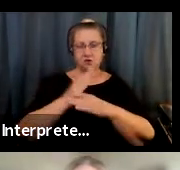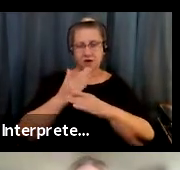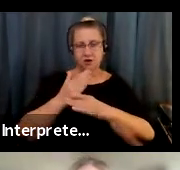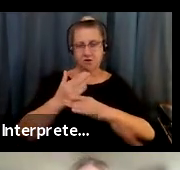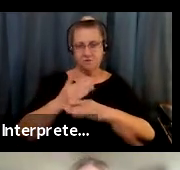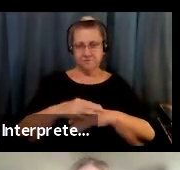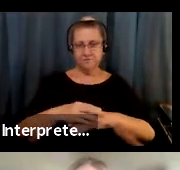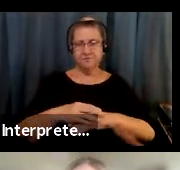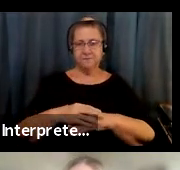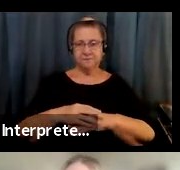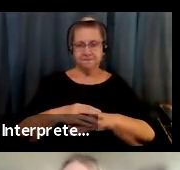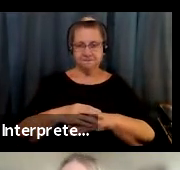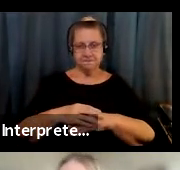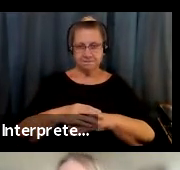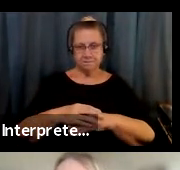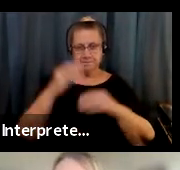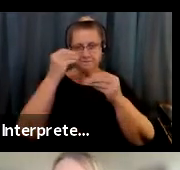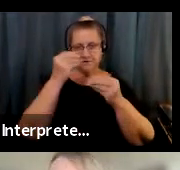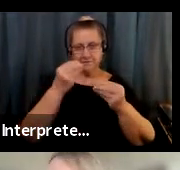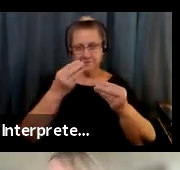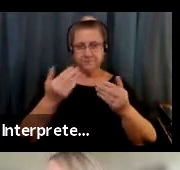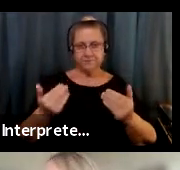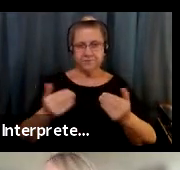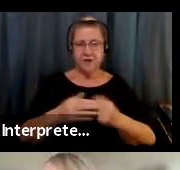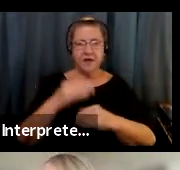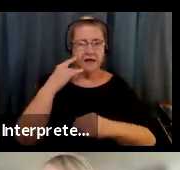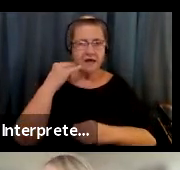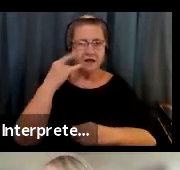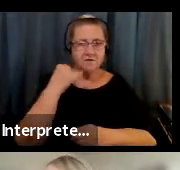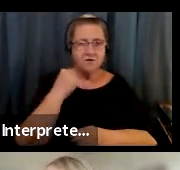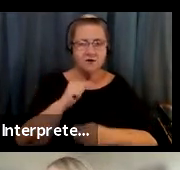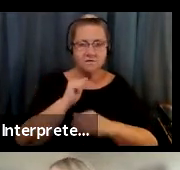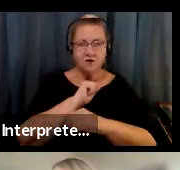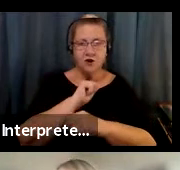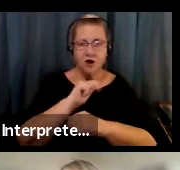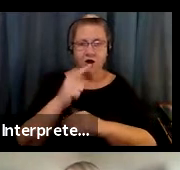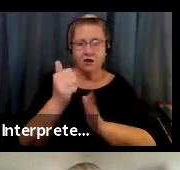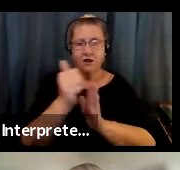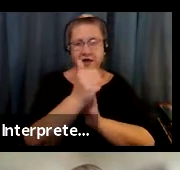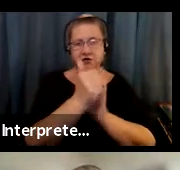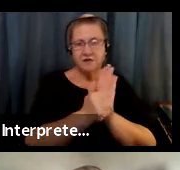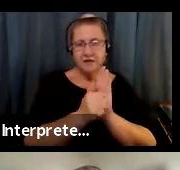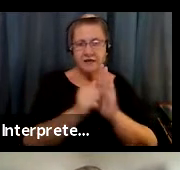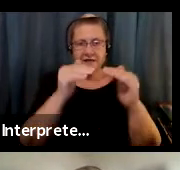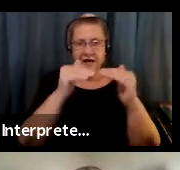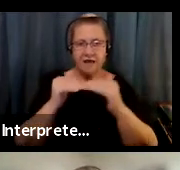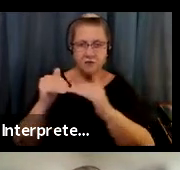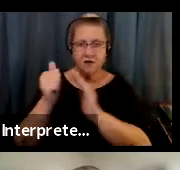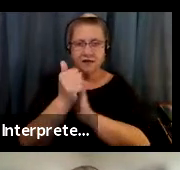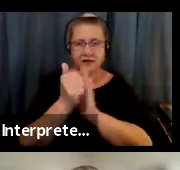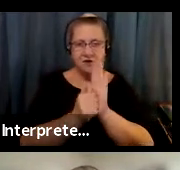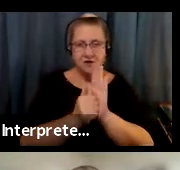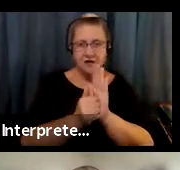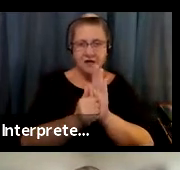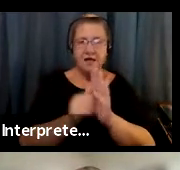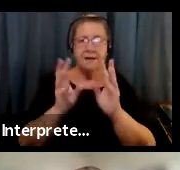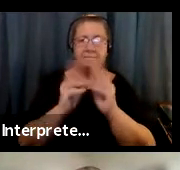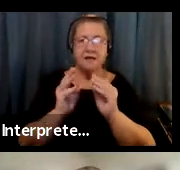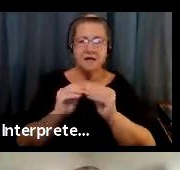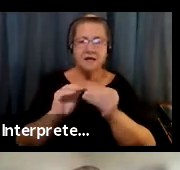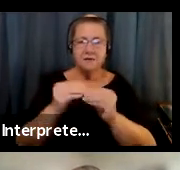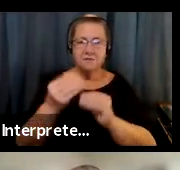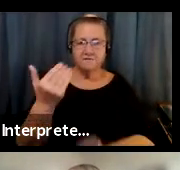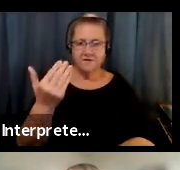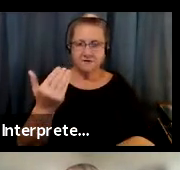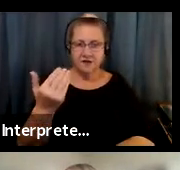steps. The California for All agenda is really an equity agenda. And today, meeting number 15 of the CVAC, we're